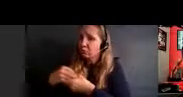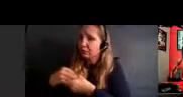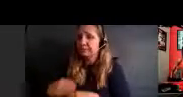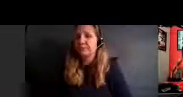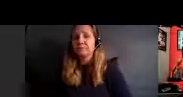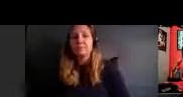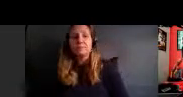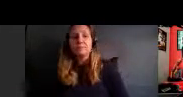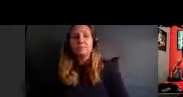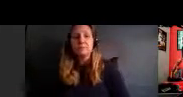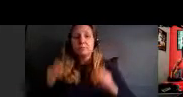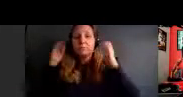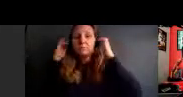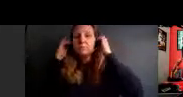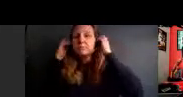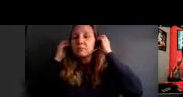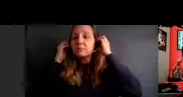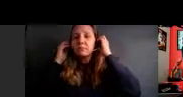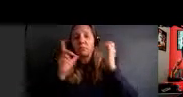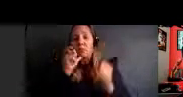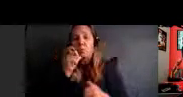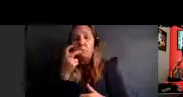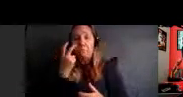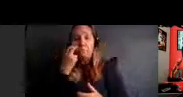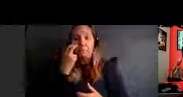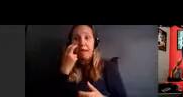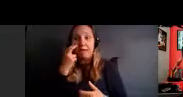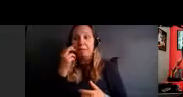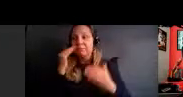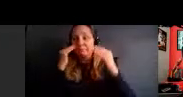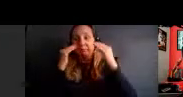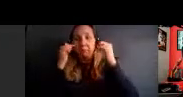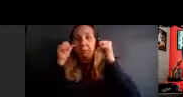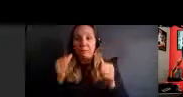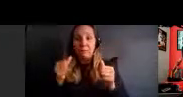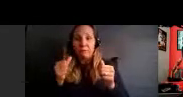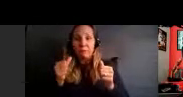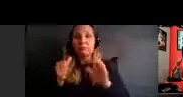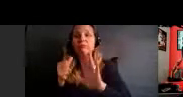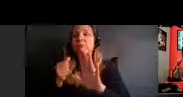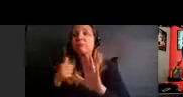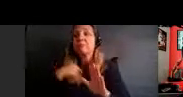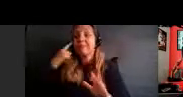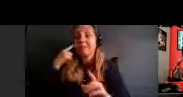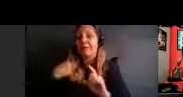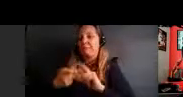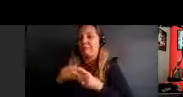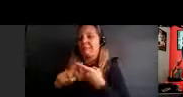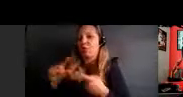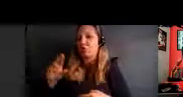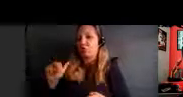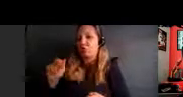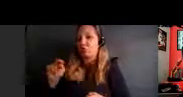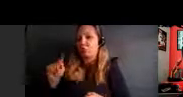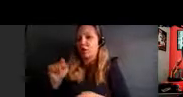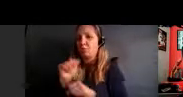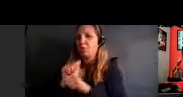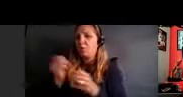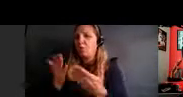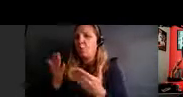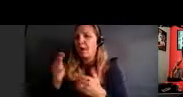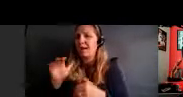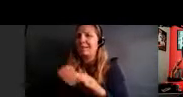Now, what about people who are blind or who have low vision? I think about my friend Grant, who works for Accessible Media Inc., and